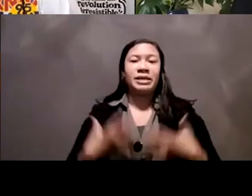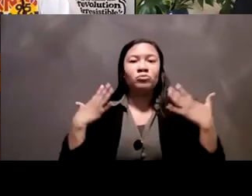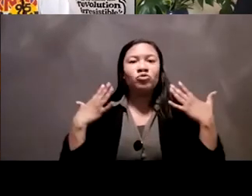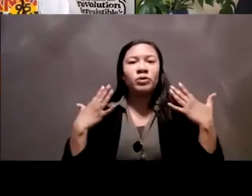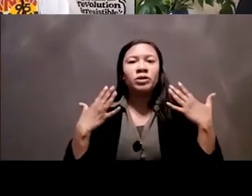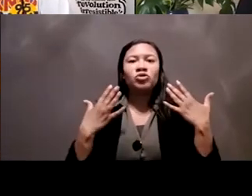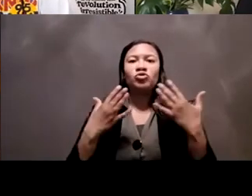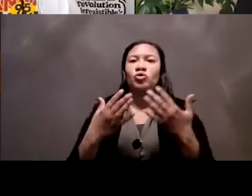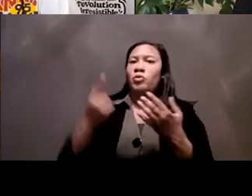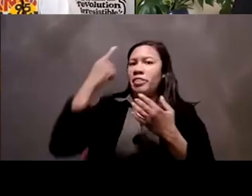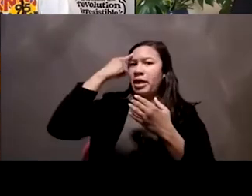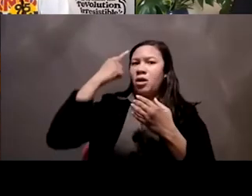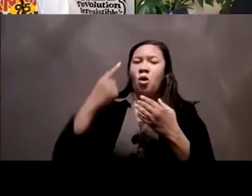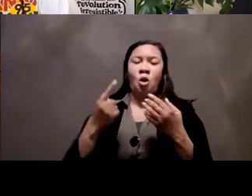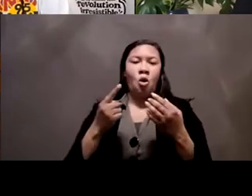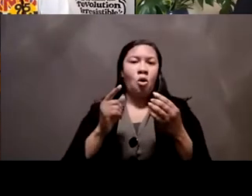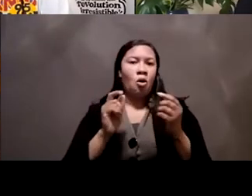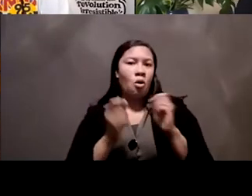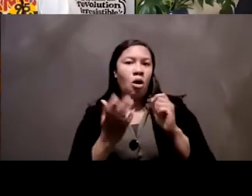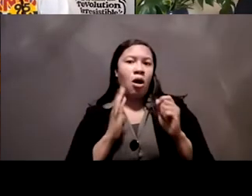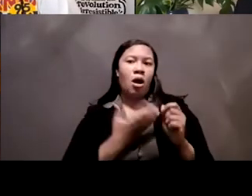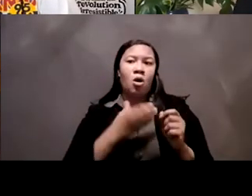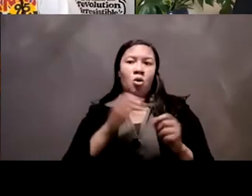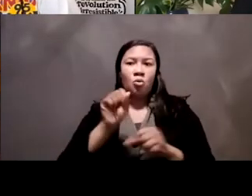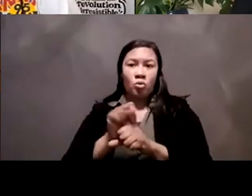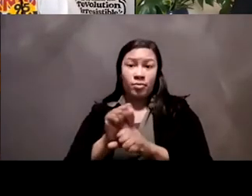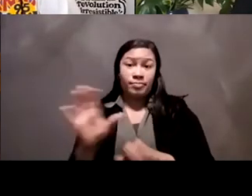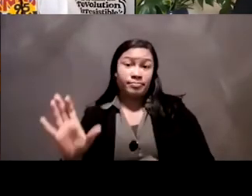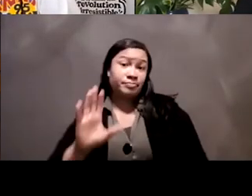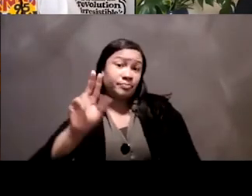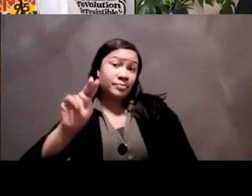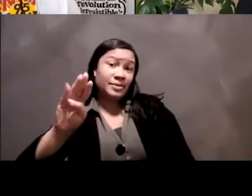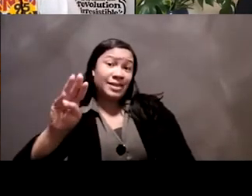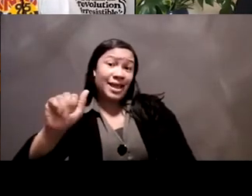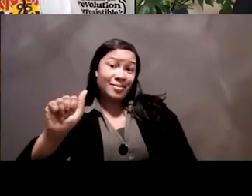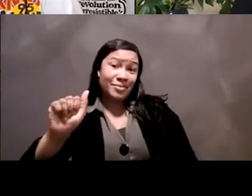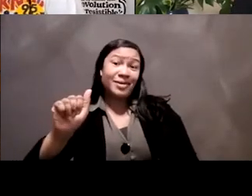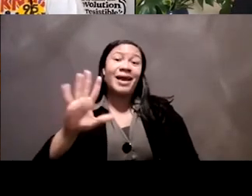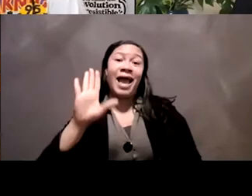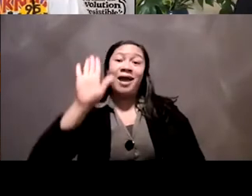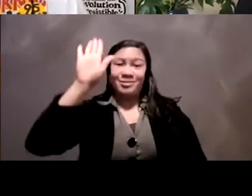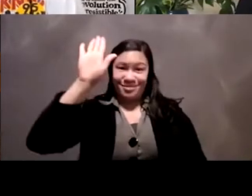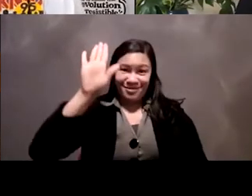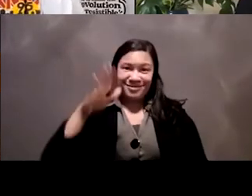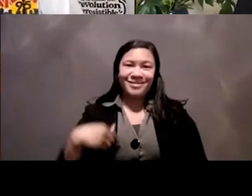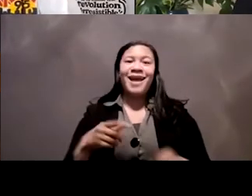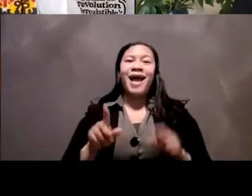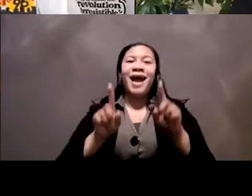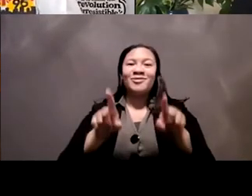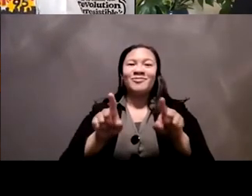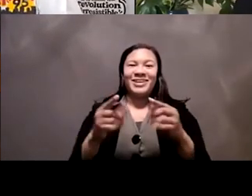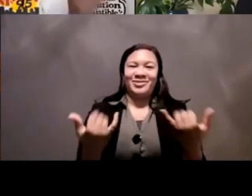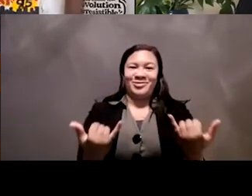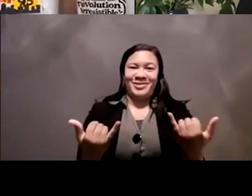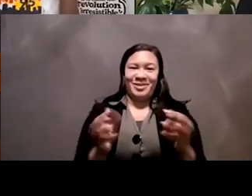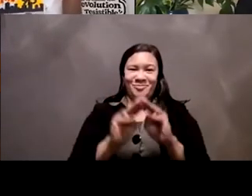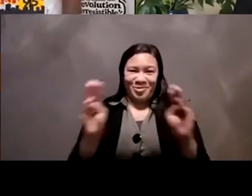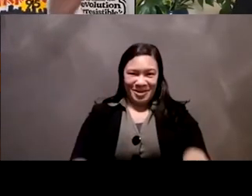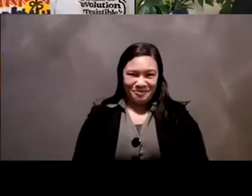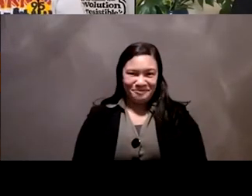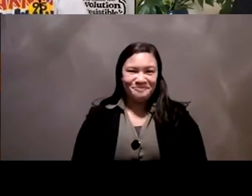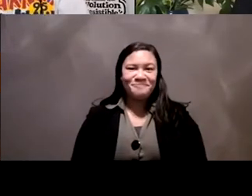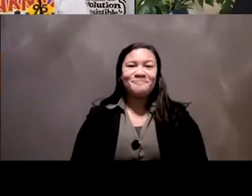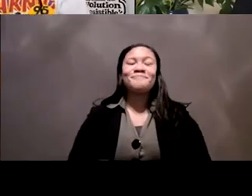rethink our own work. I'm gonna jump on that because I went to a museum today and I've been having such a